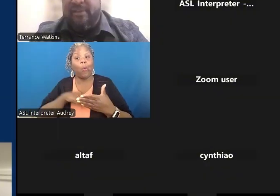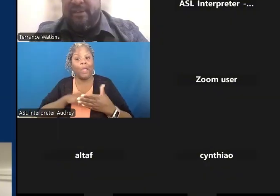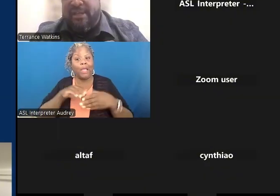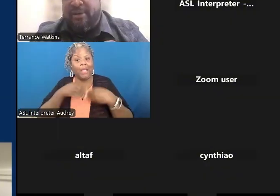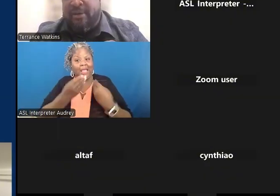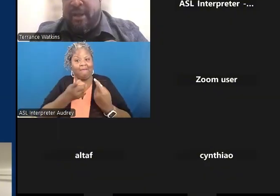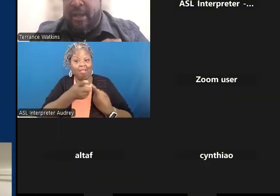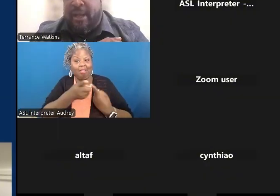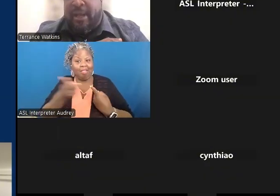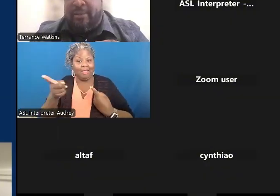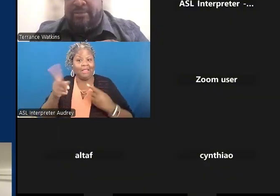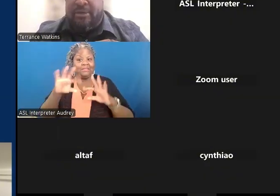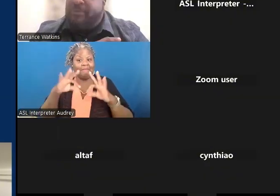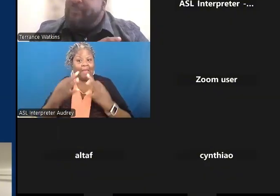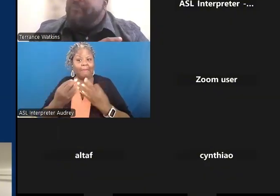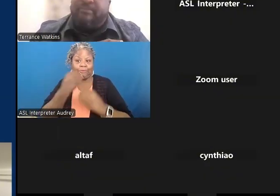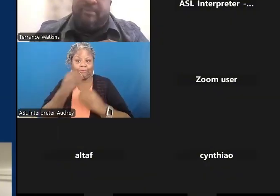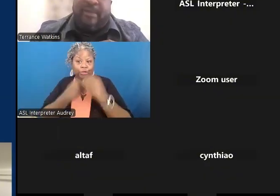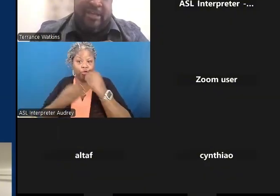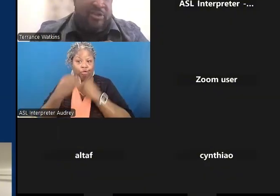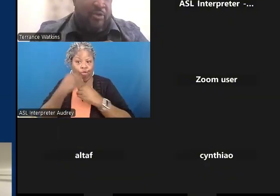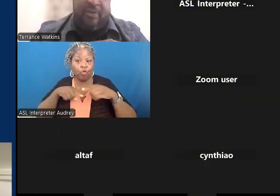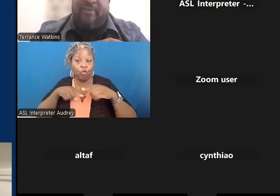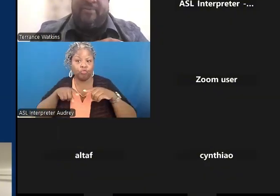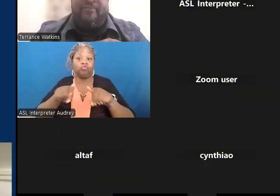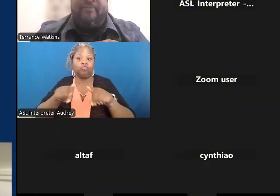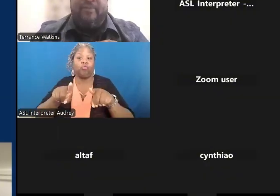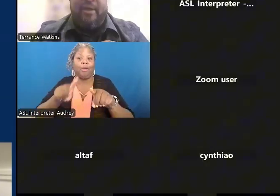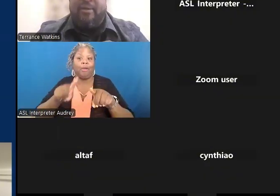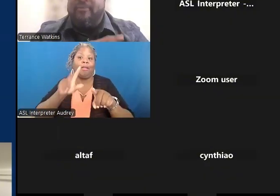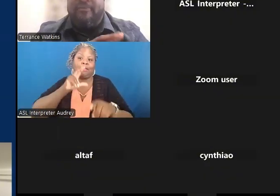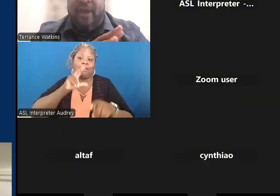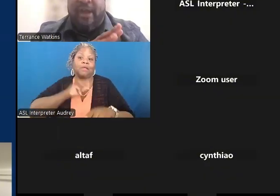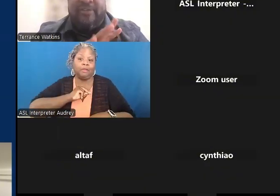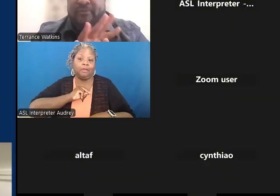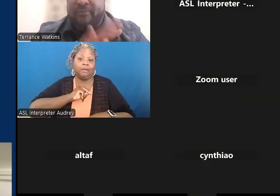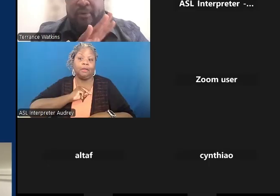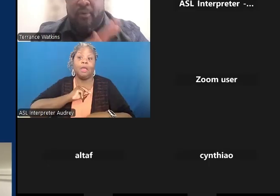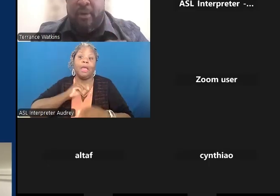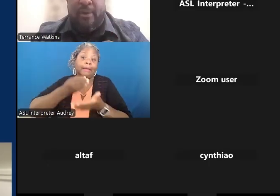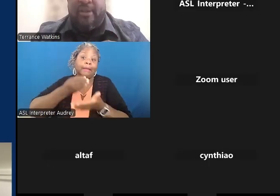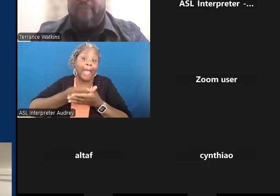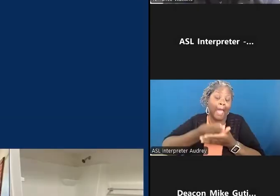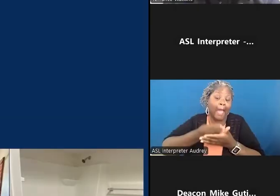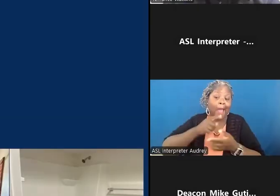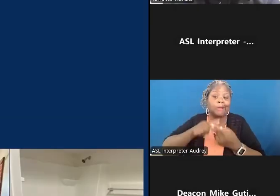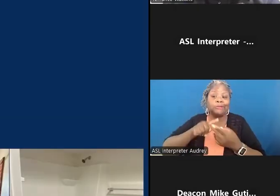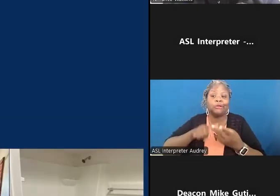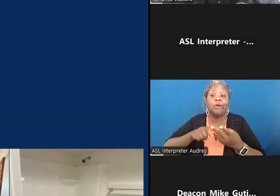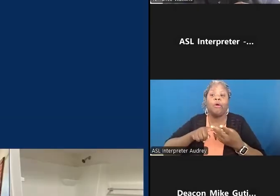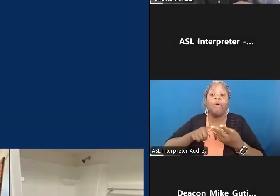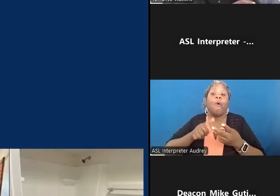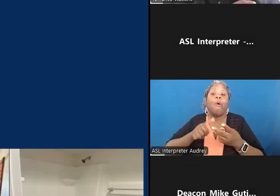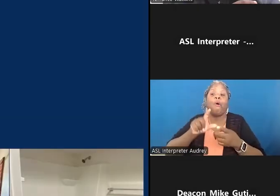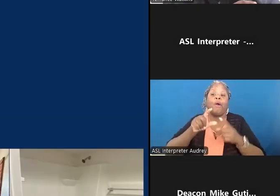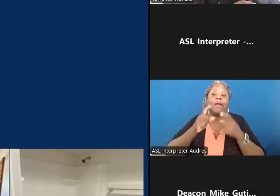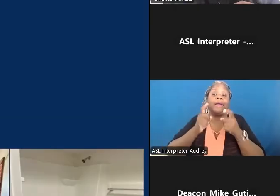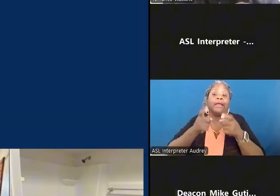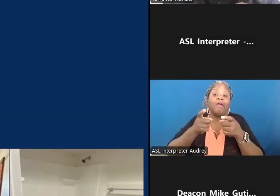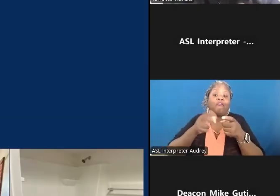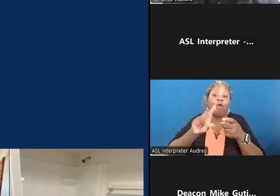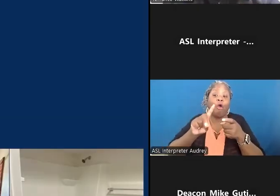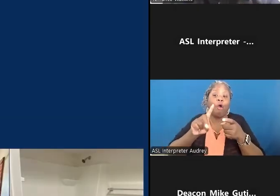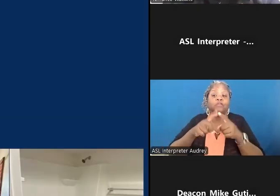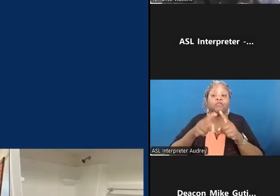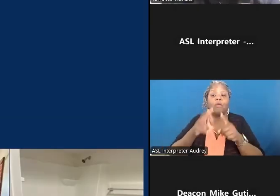a Thanksgiving dinner. So cash or even Fry's or Walmart gift cards would be amazing for that as